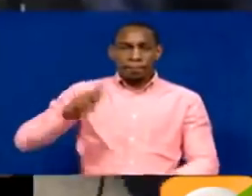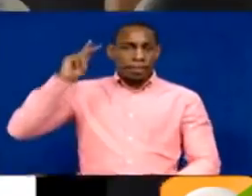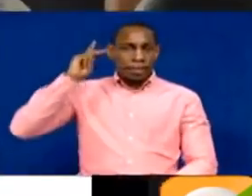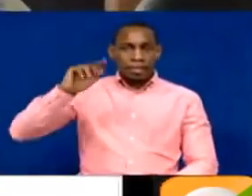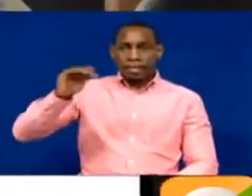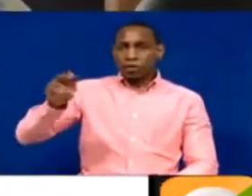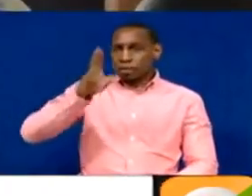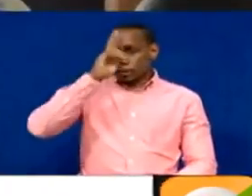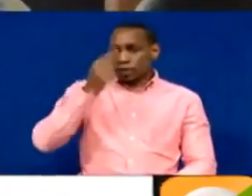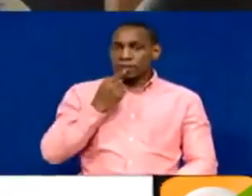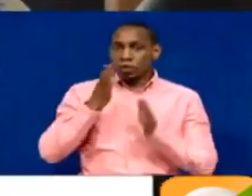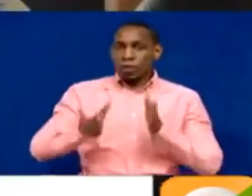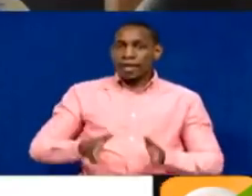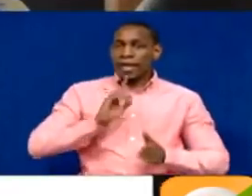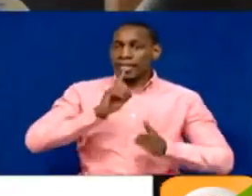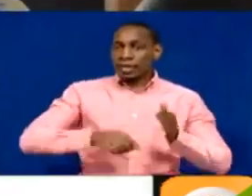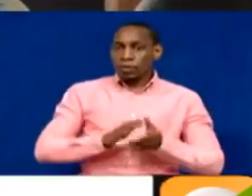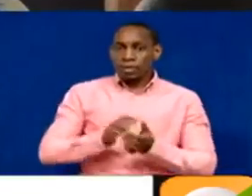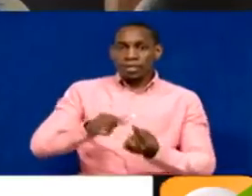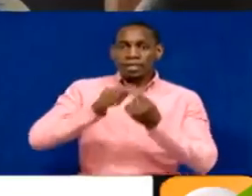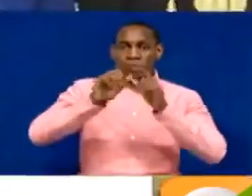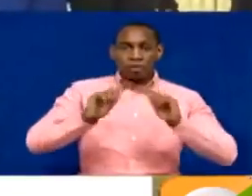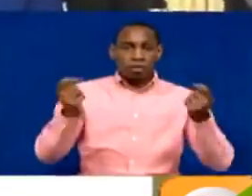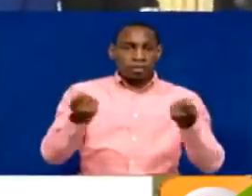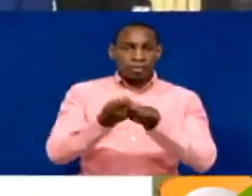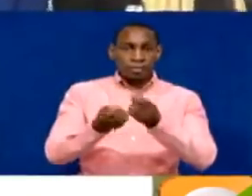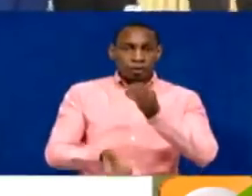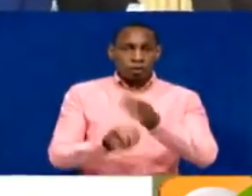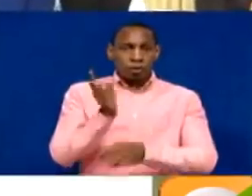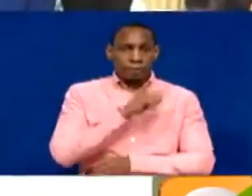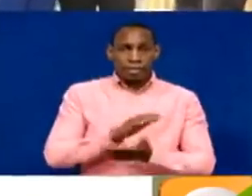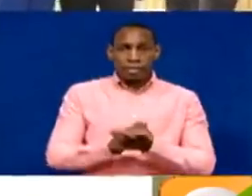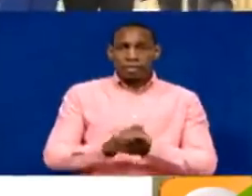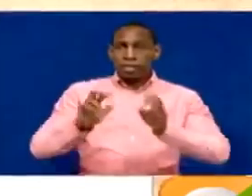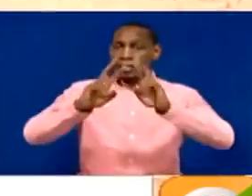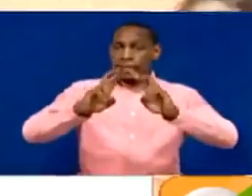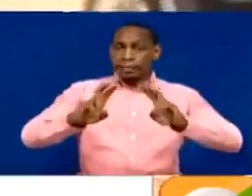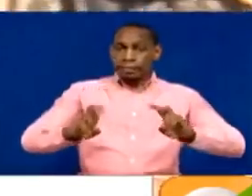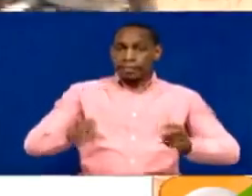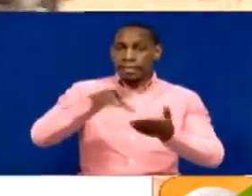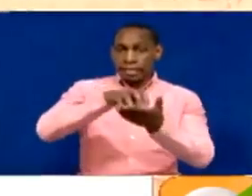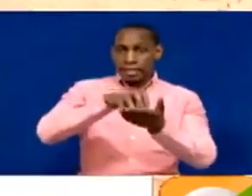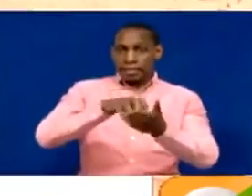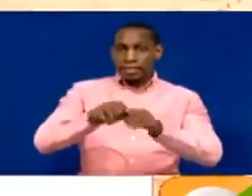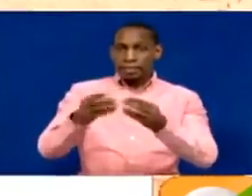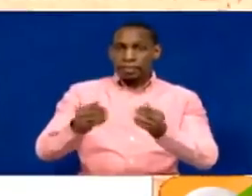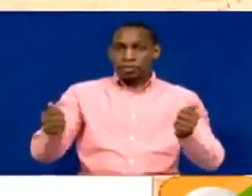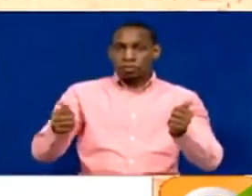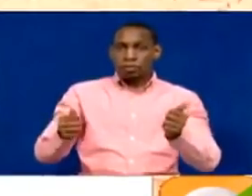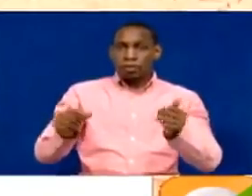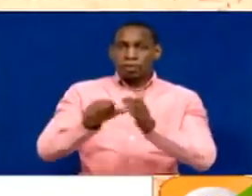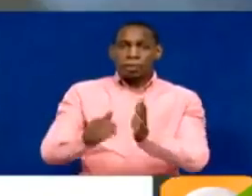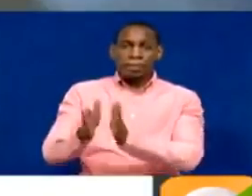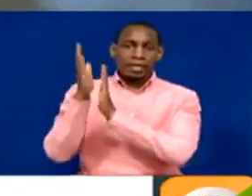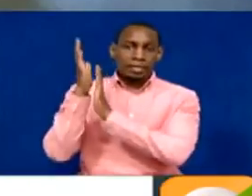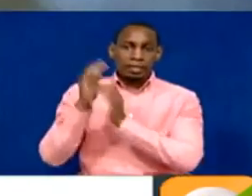Kisii County Police Commander Francis Coley says a special task force has been formed to investigate these cases and deal with the